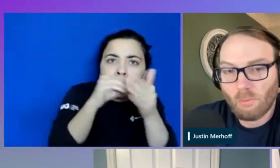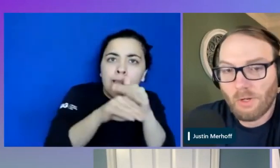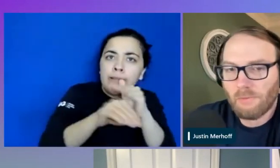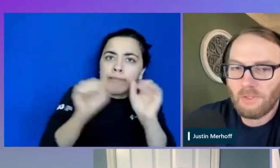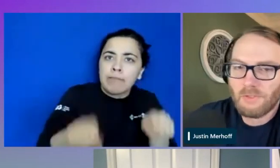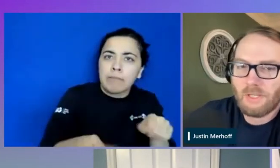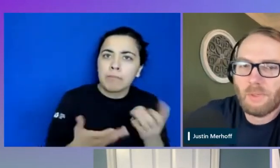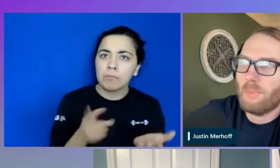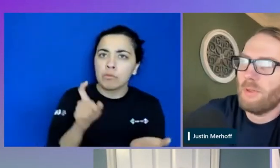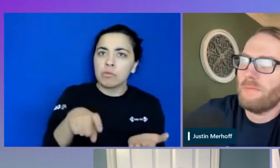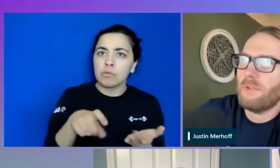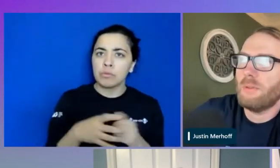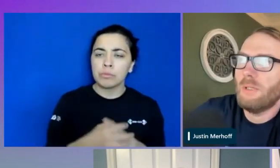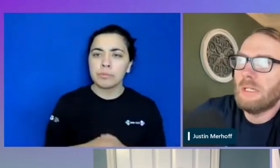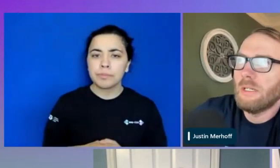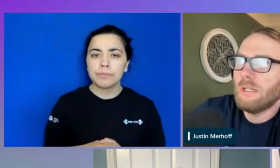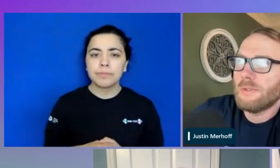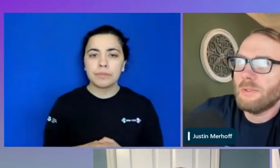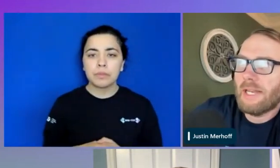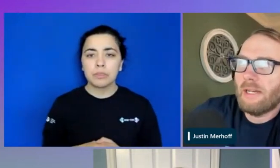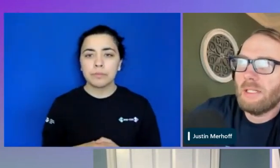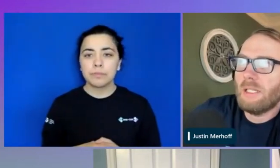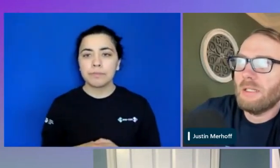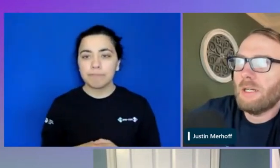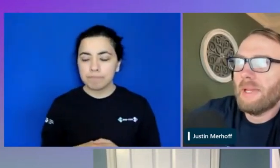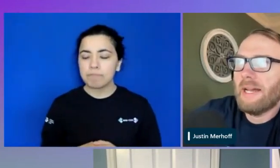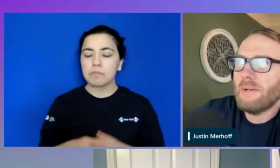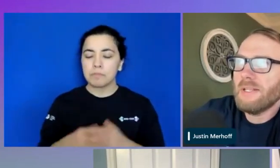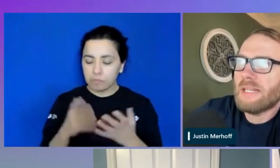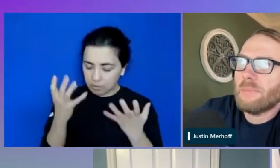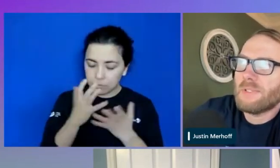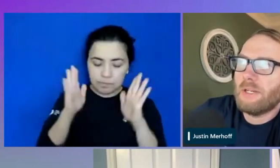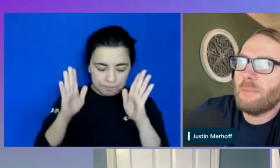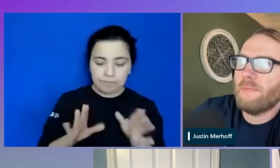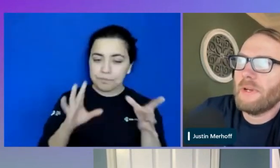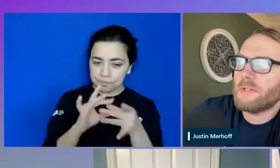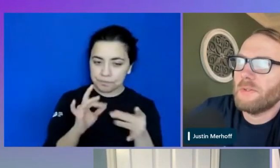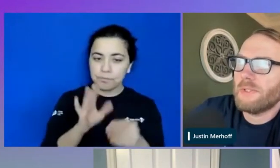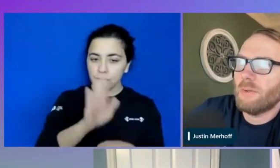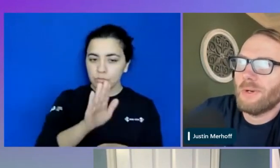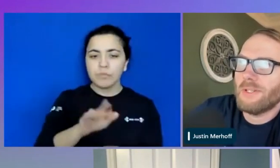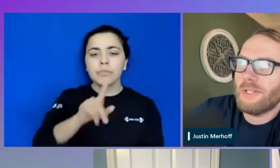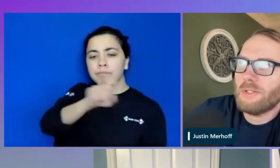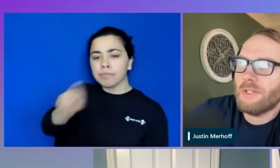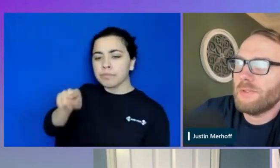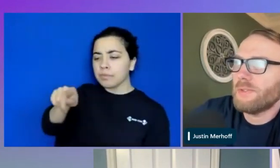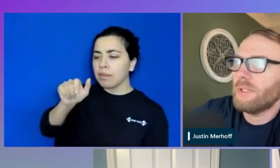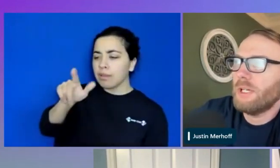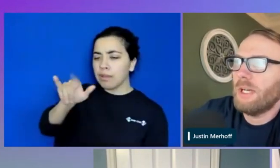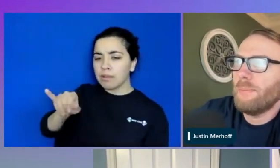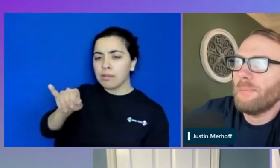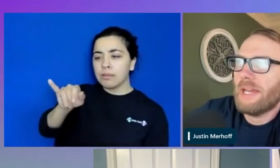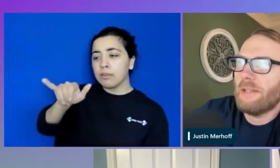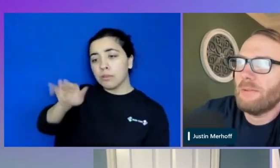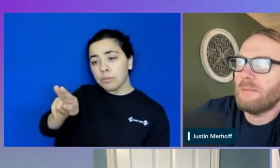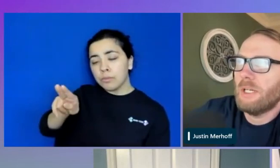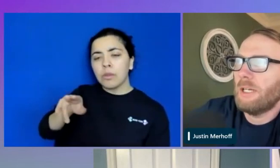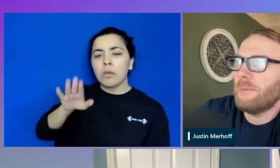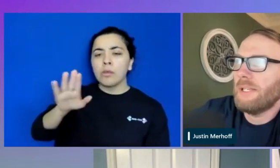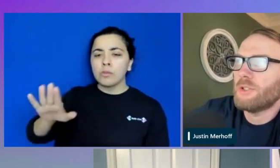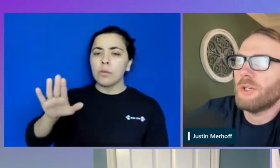That was wonderfully said by both of you. So, Ali, how can cybersecurity professionals and organizations